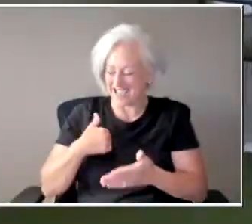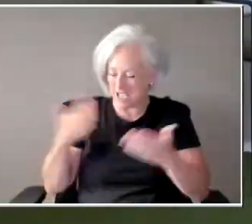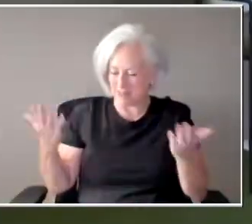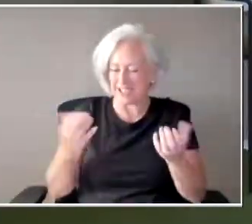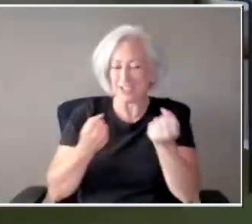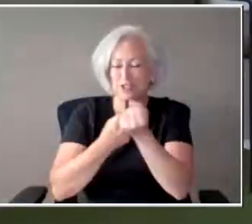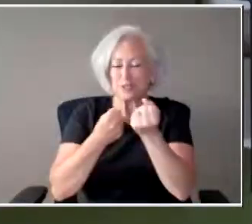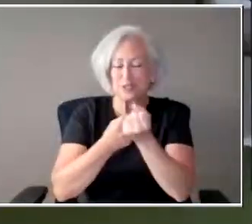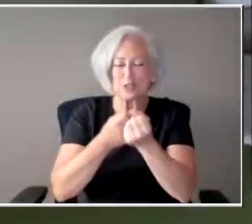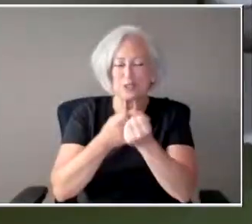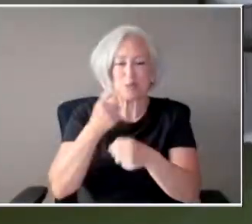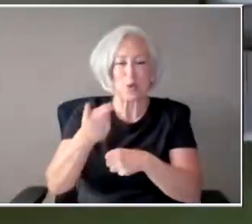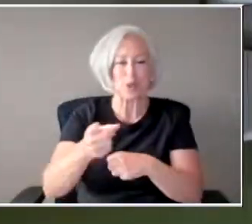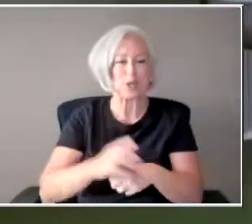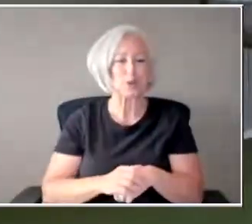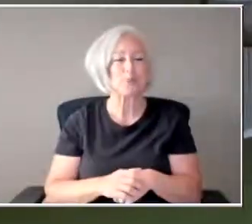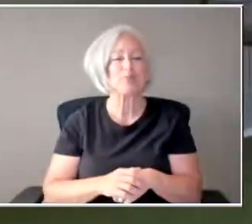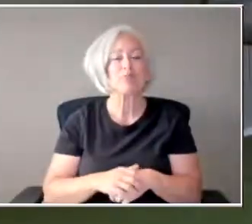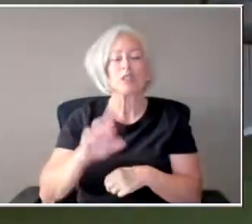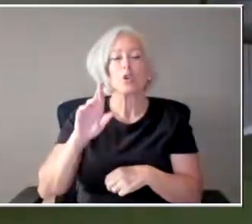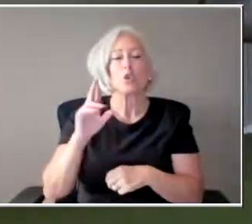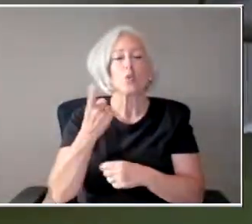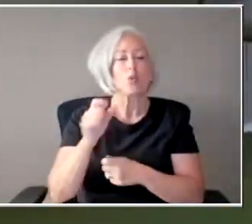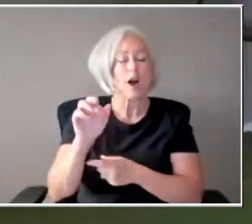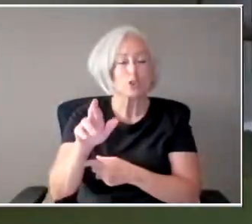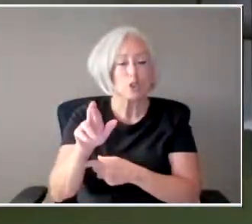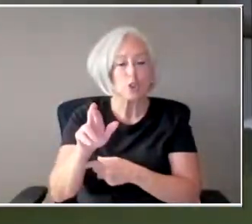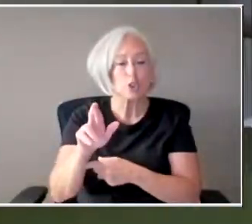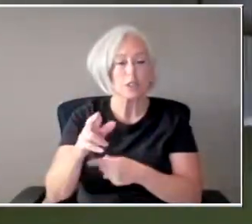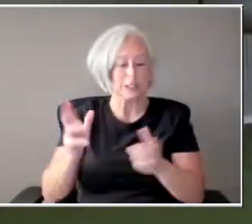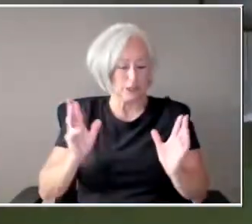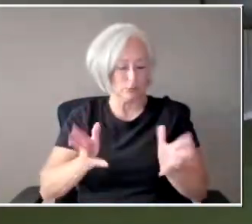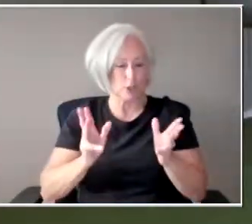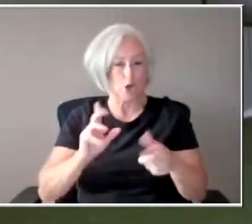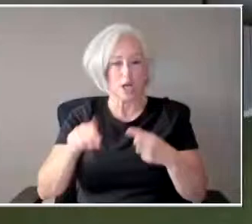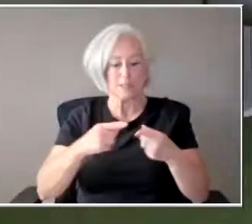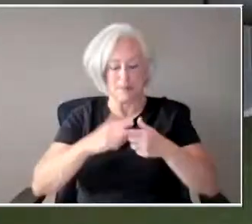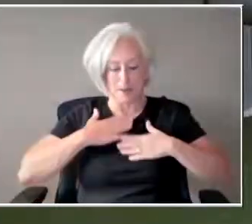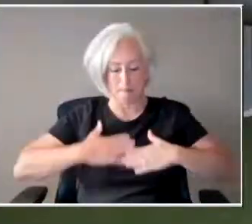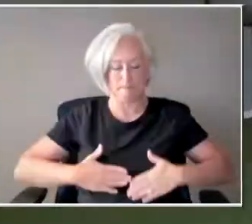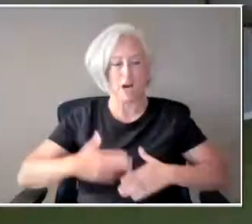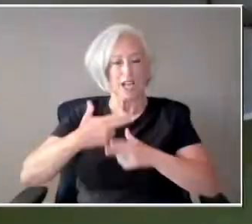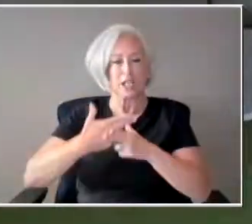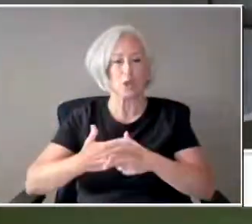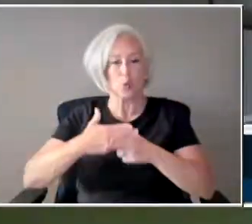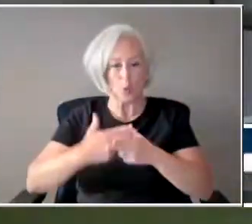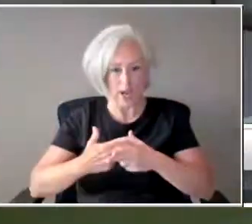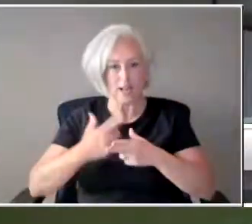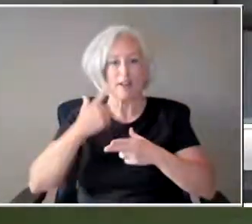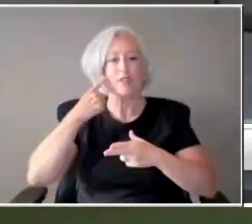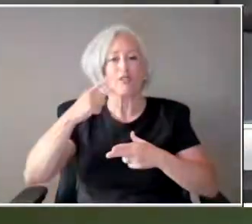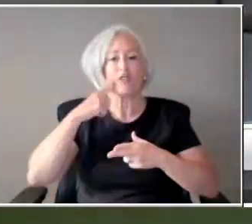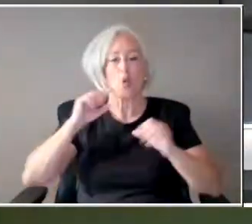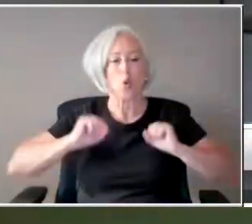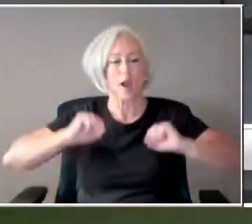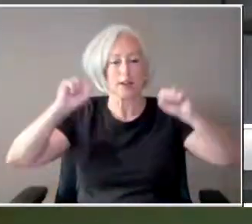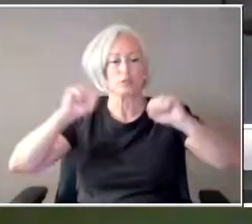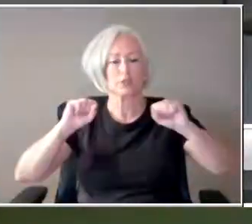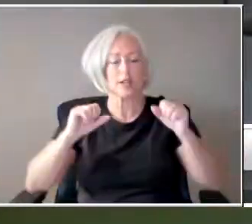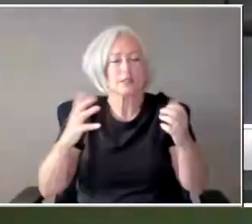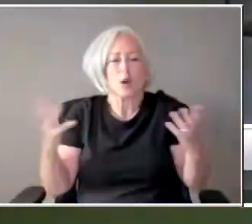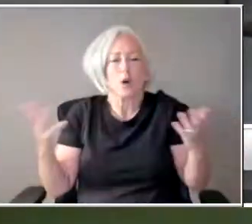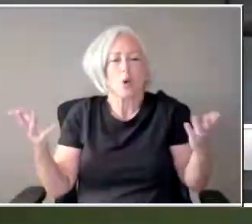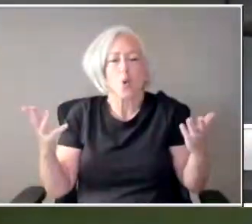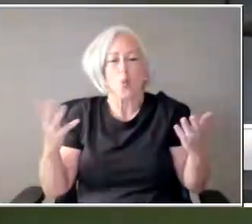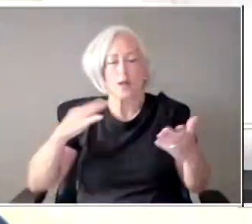right. Roger, you know, we talk about using our body weight as exercise. What does that really mean, and what's the true benefit of that? So we need our